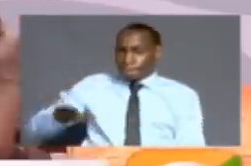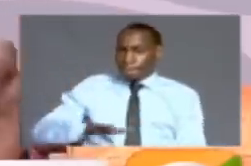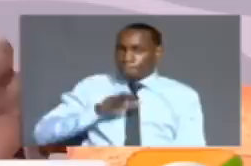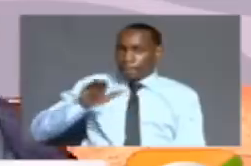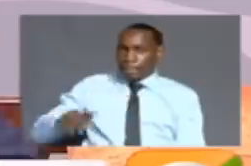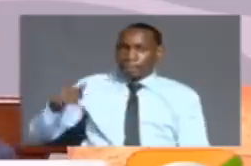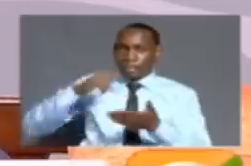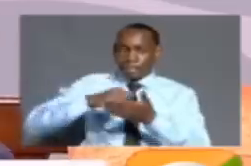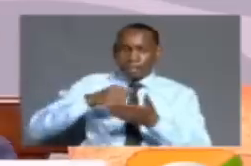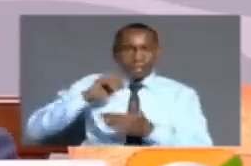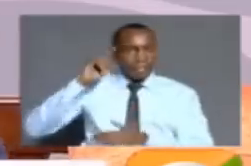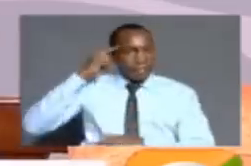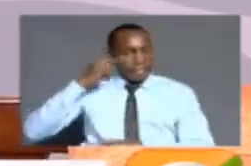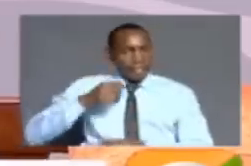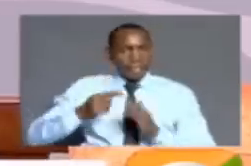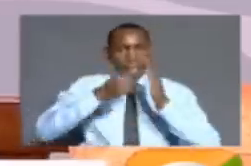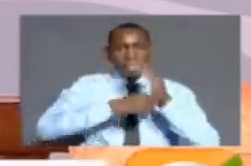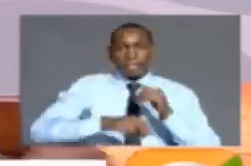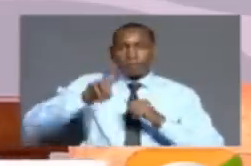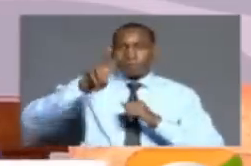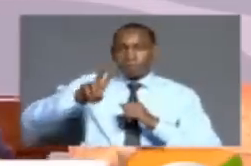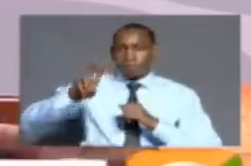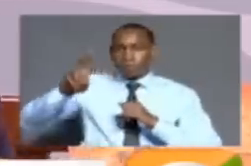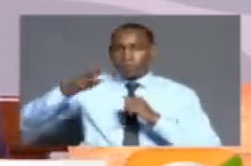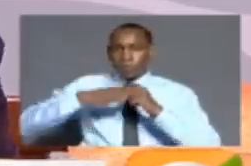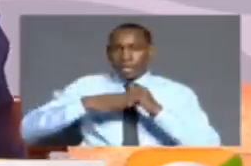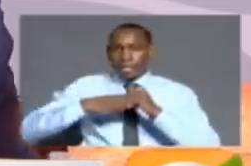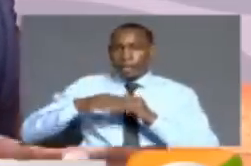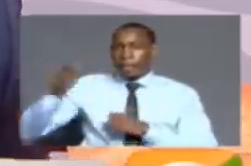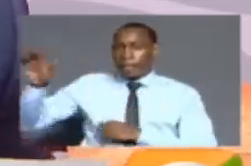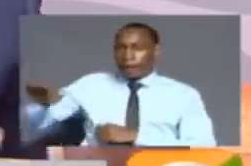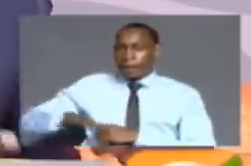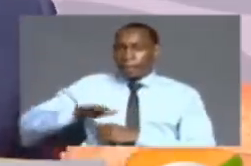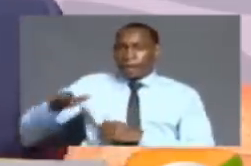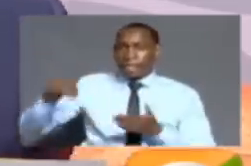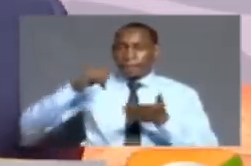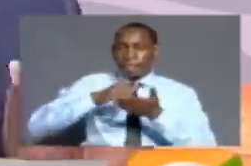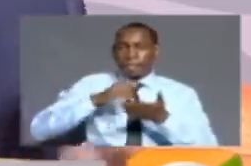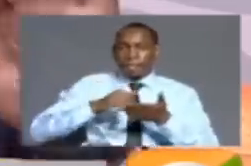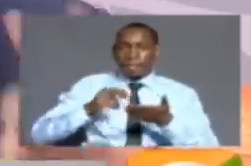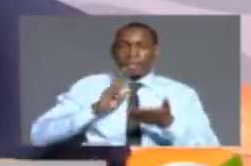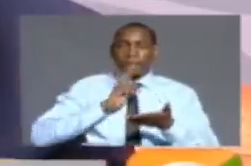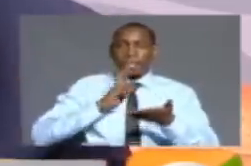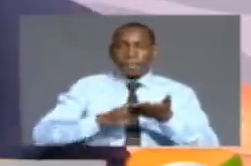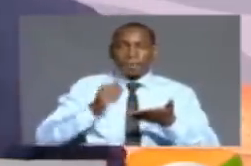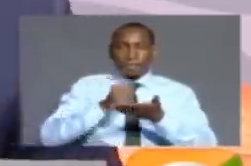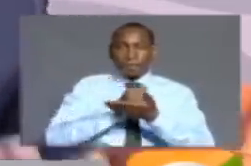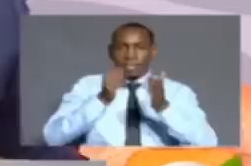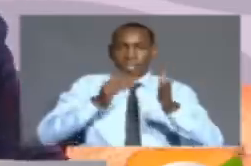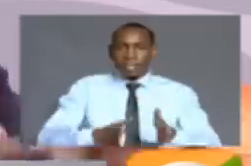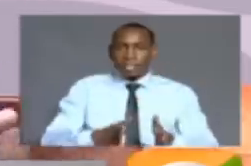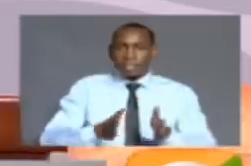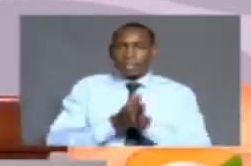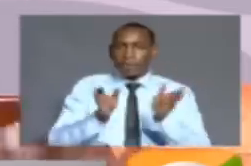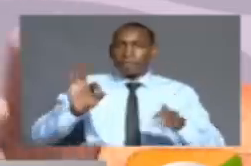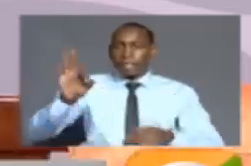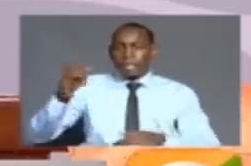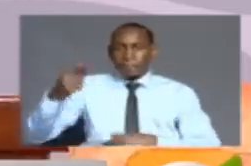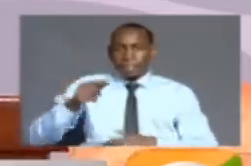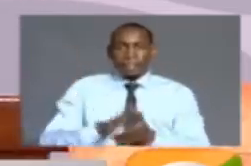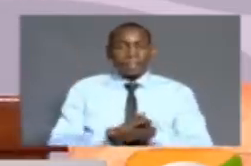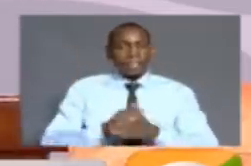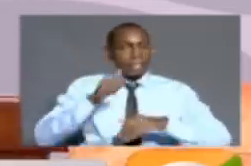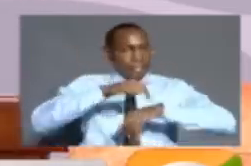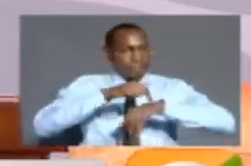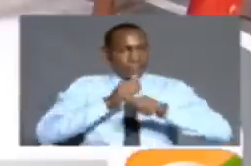think Article 229 of the Constitution says Parliament shall consider the report of the Auditor General within 3 months. Yeah. We are within 3 months of